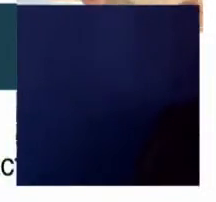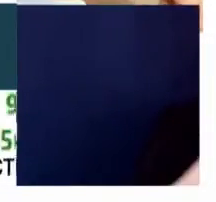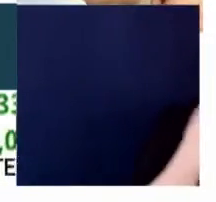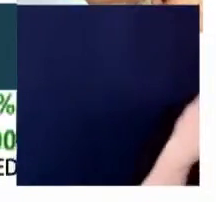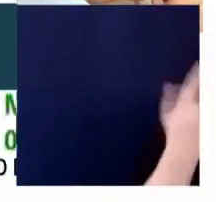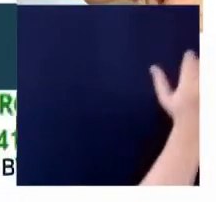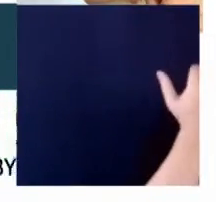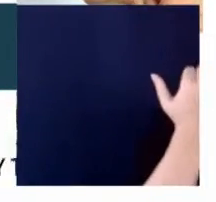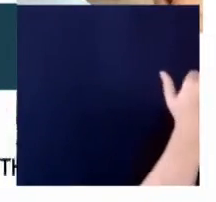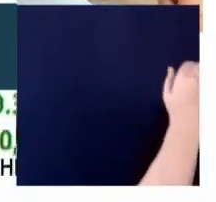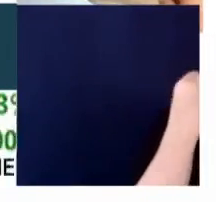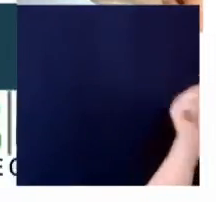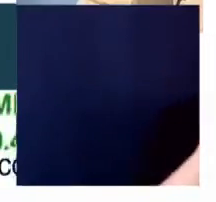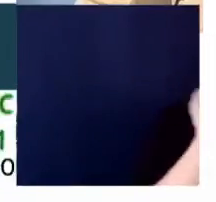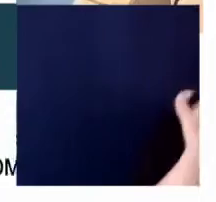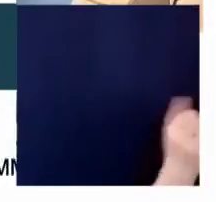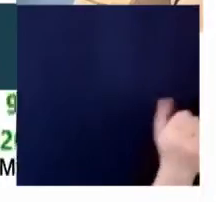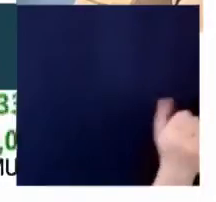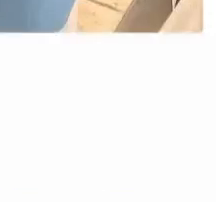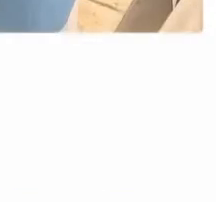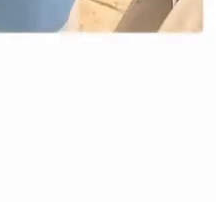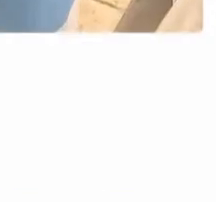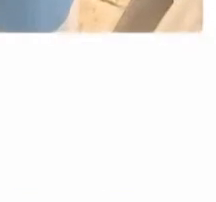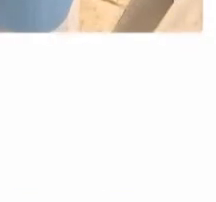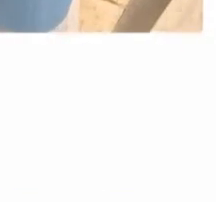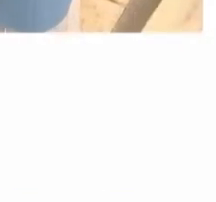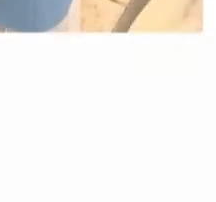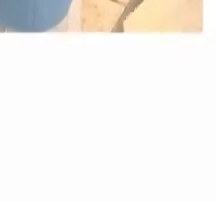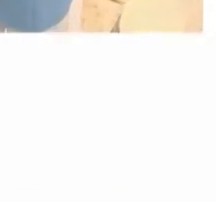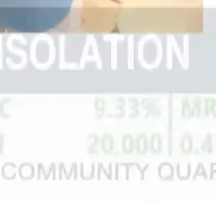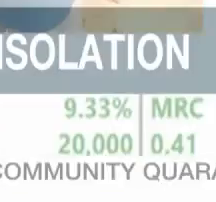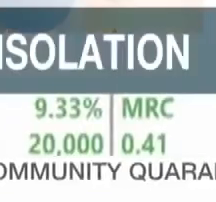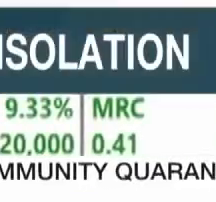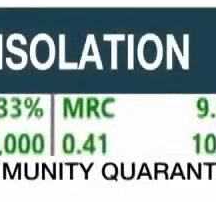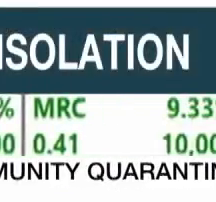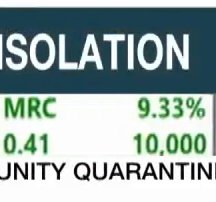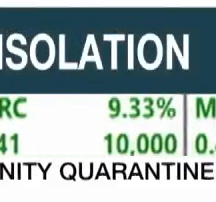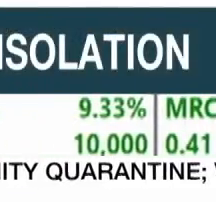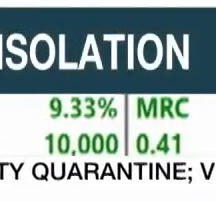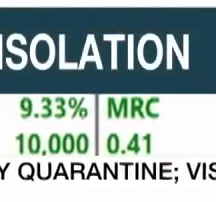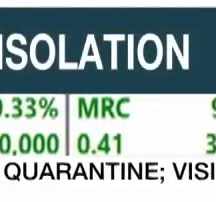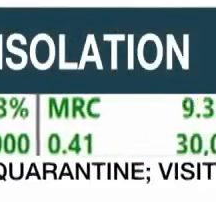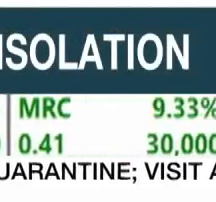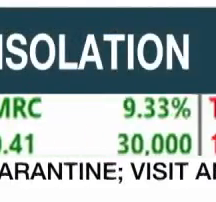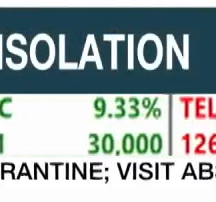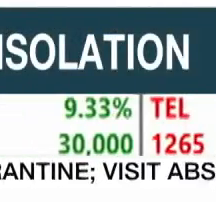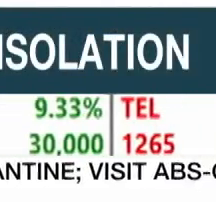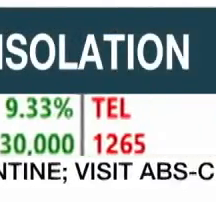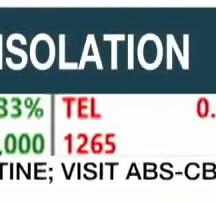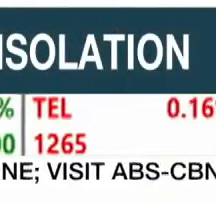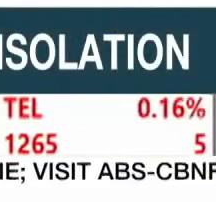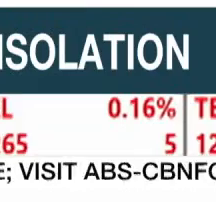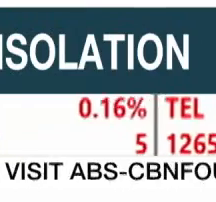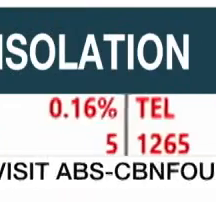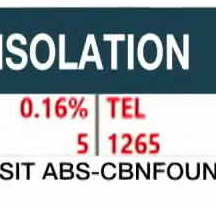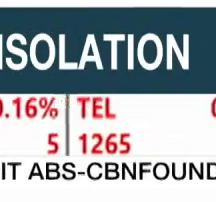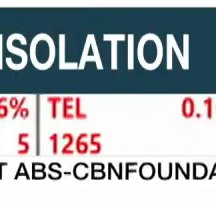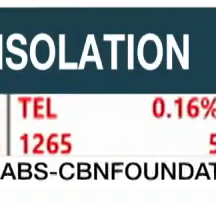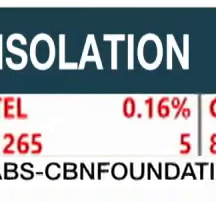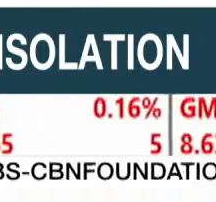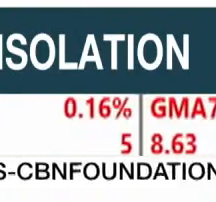in isolating or quarantining people. That's why the transmission is happening. So our isolation and quarantine facilities